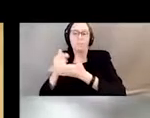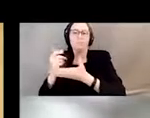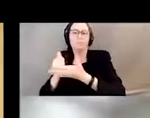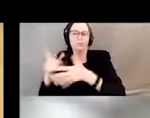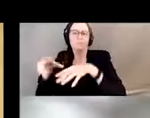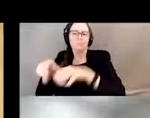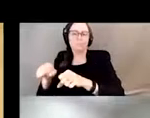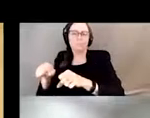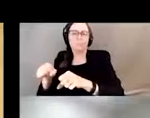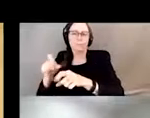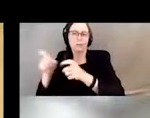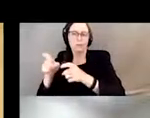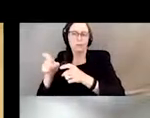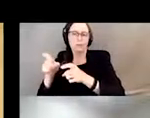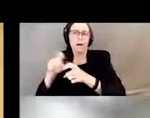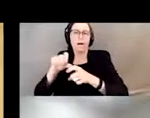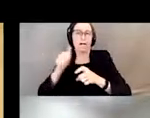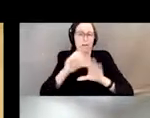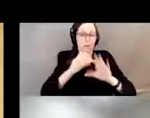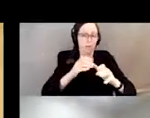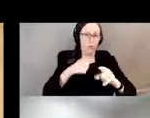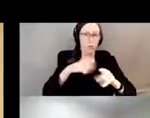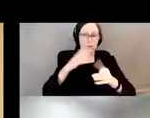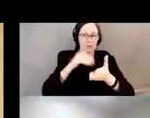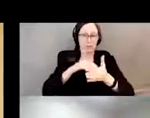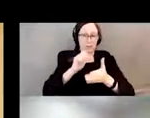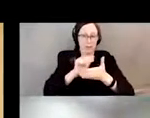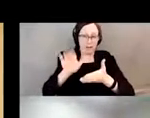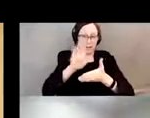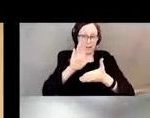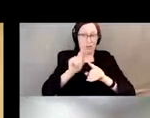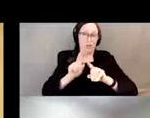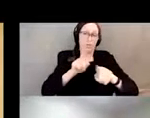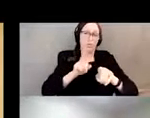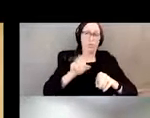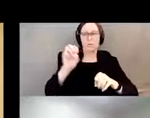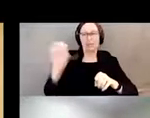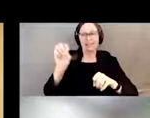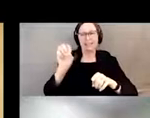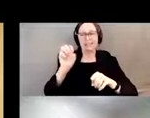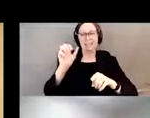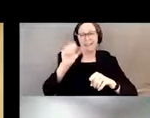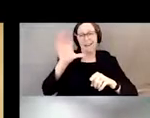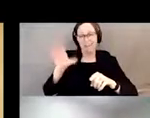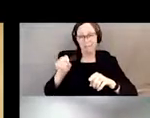will leave as Central Asia and go into East Africa to help the pro-Islamic resistance groups there